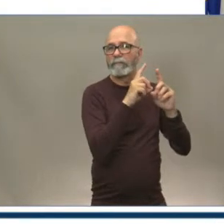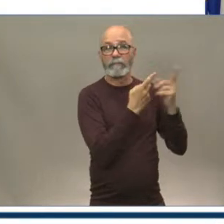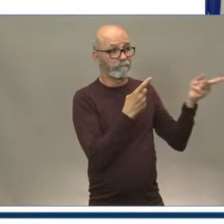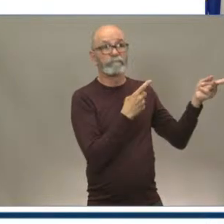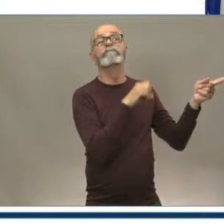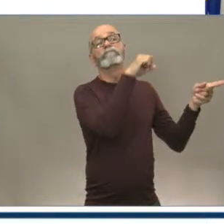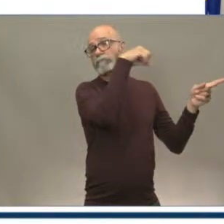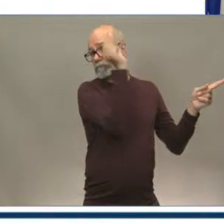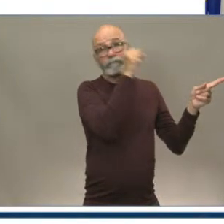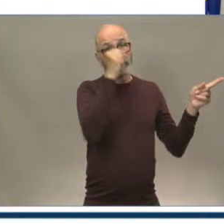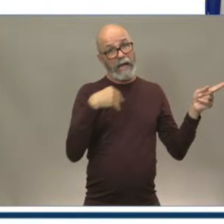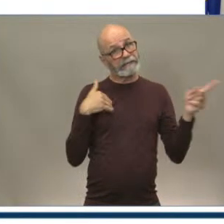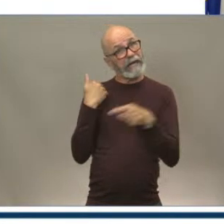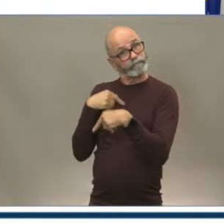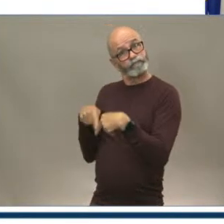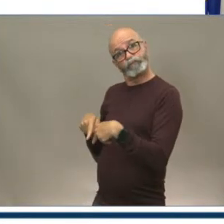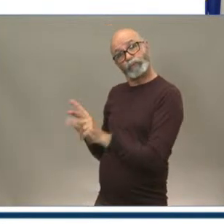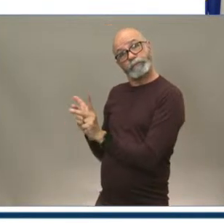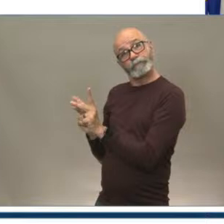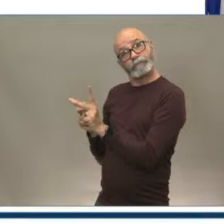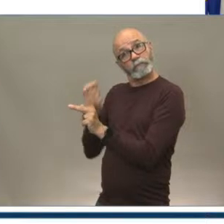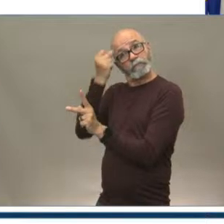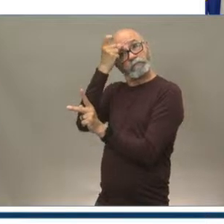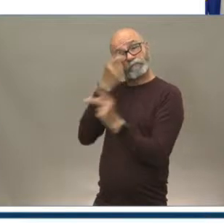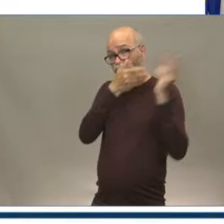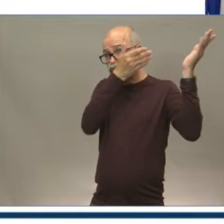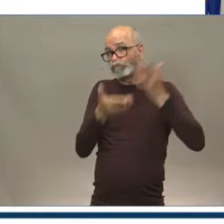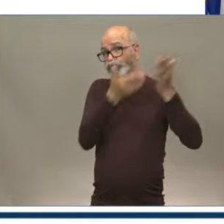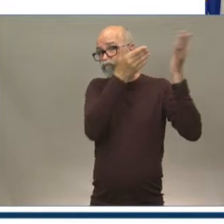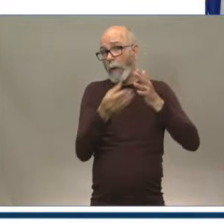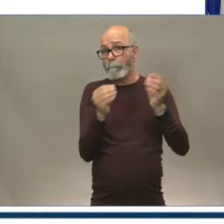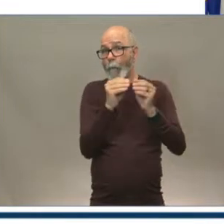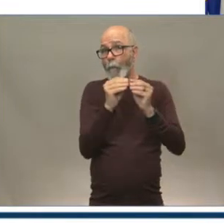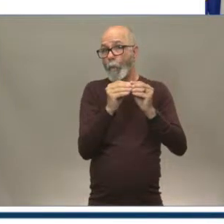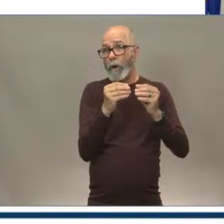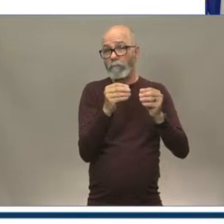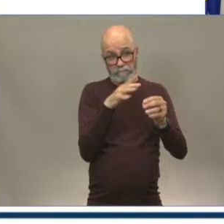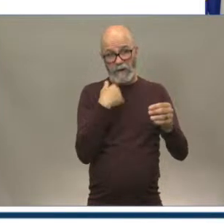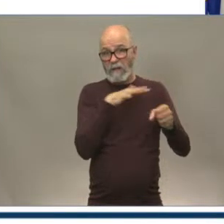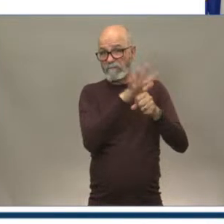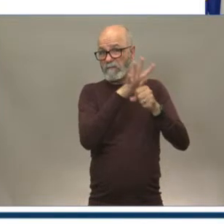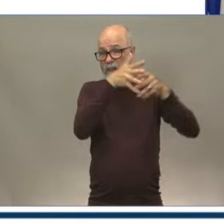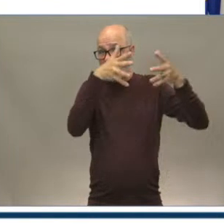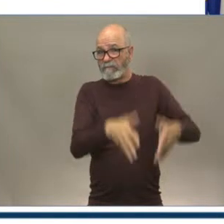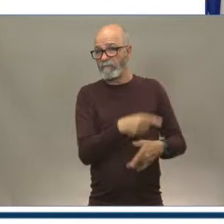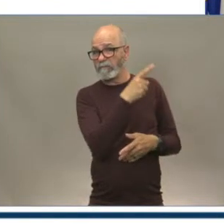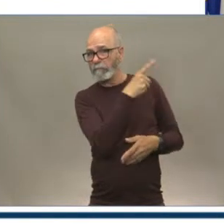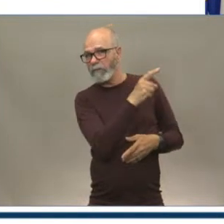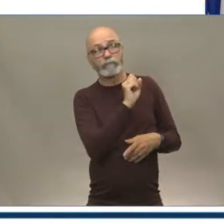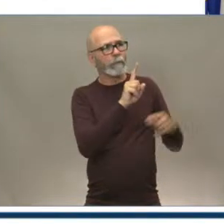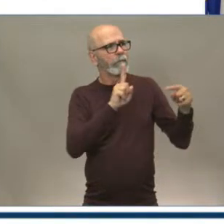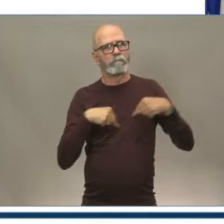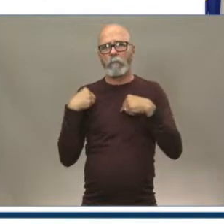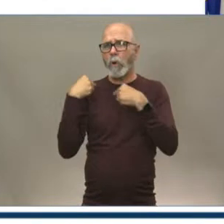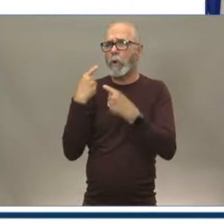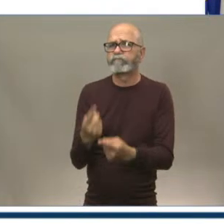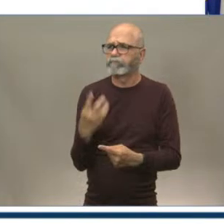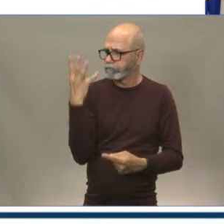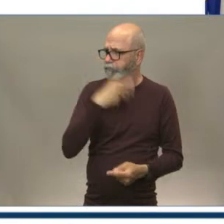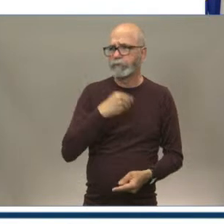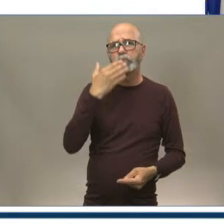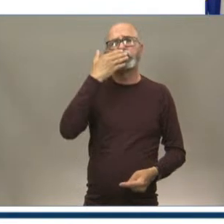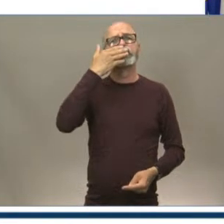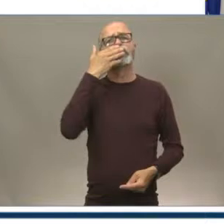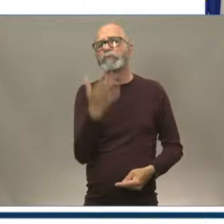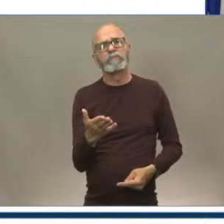vaccine, contingent on the supply from the federal government. Because of our reliable system, we did not have to cancel